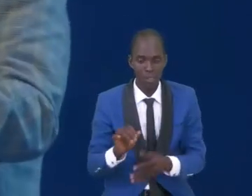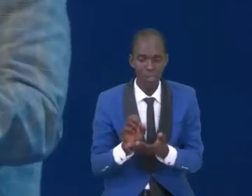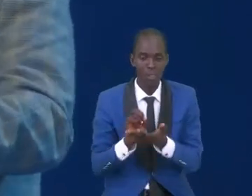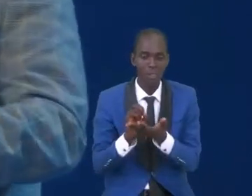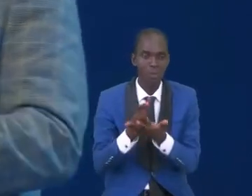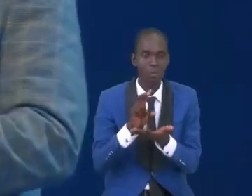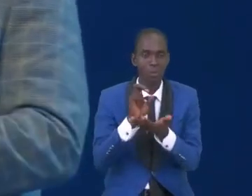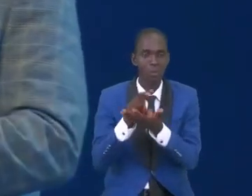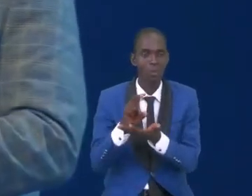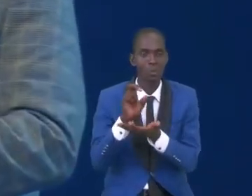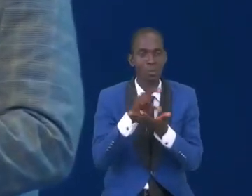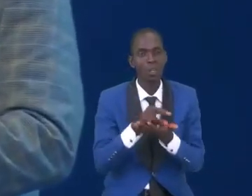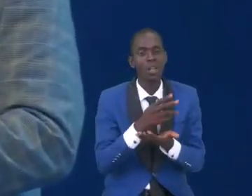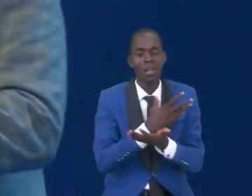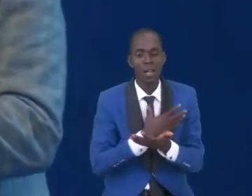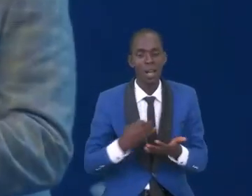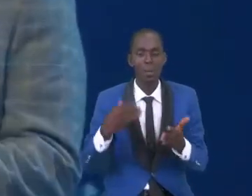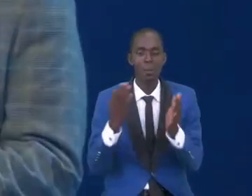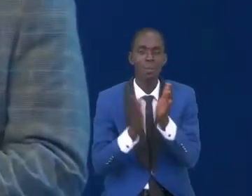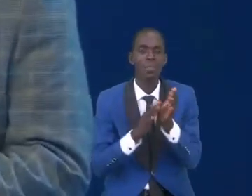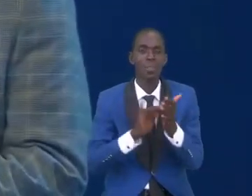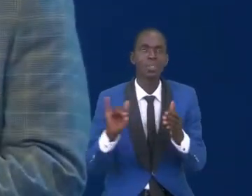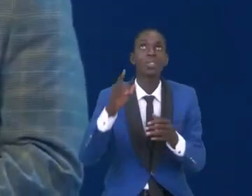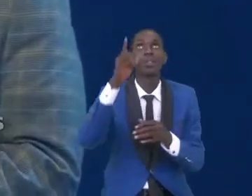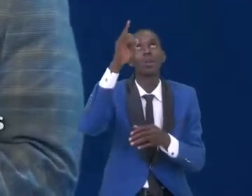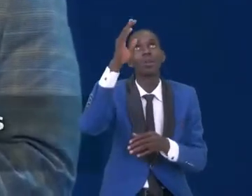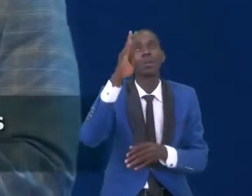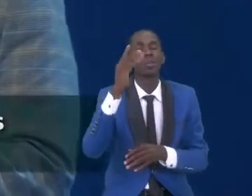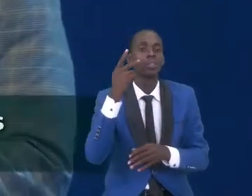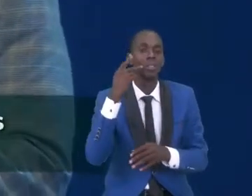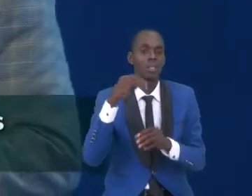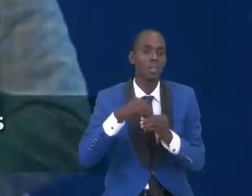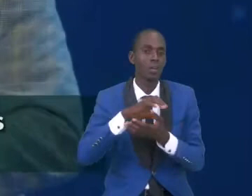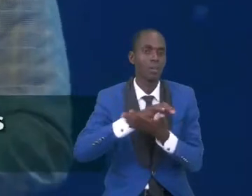leaping, and praising God. Look at